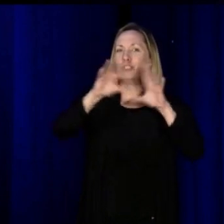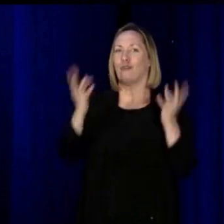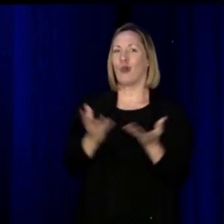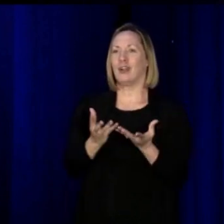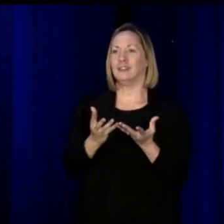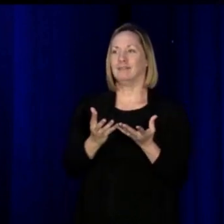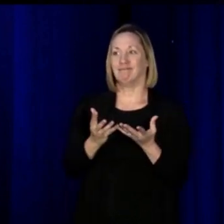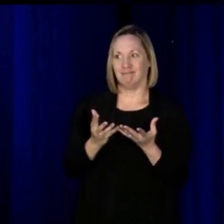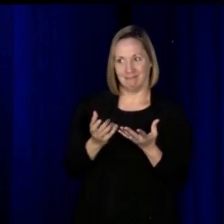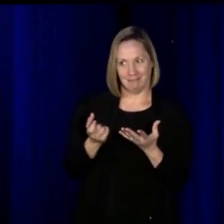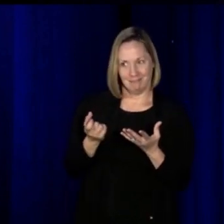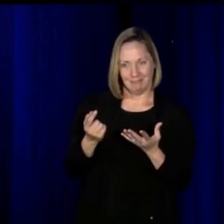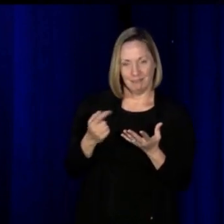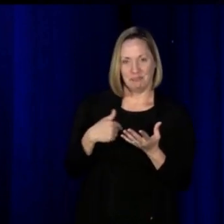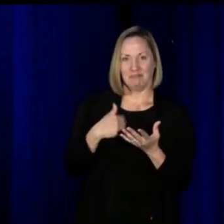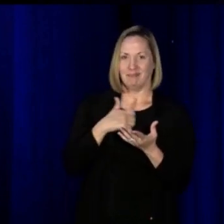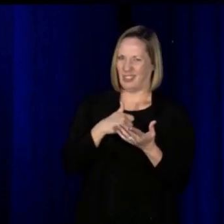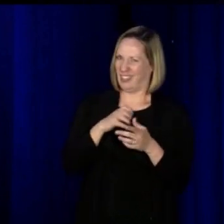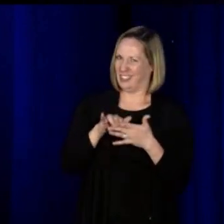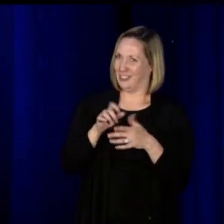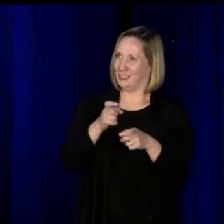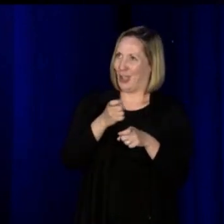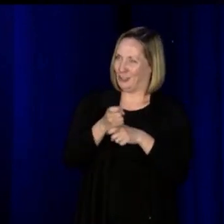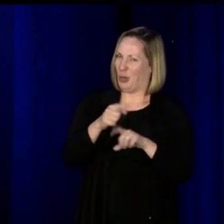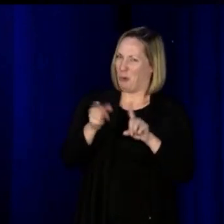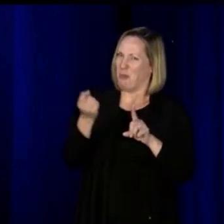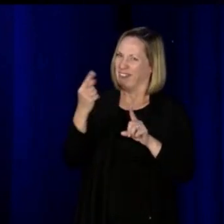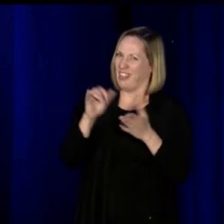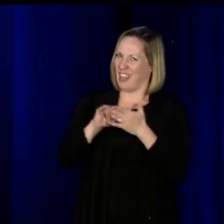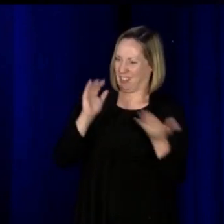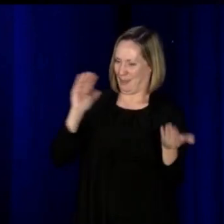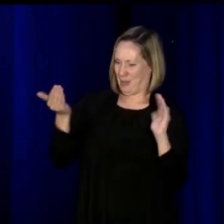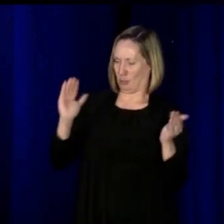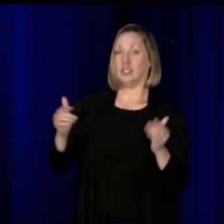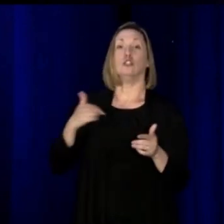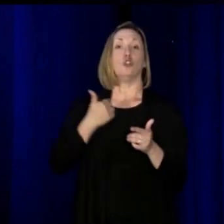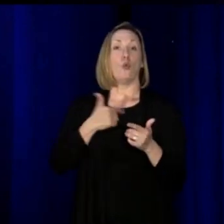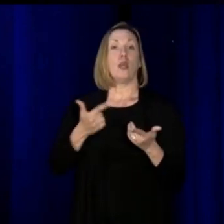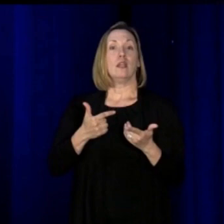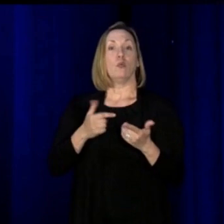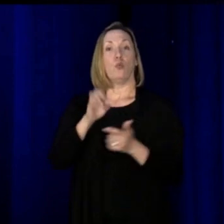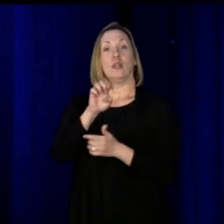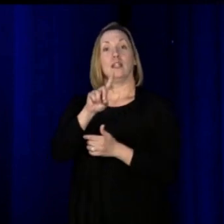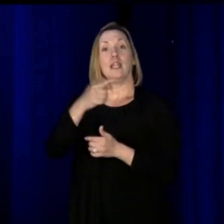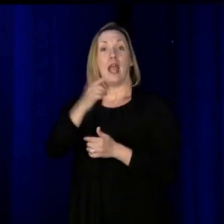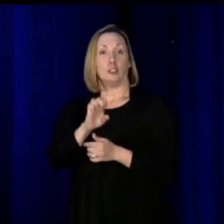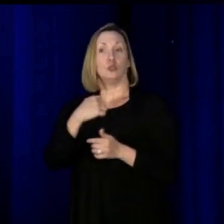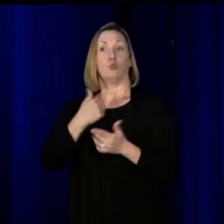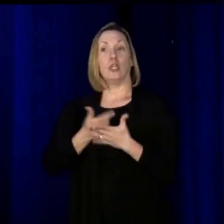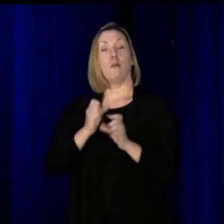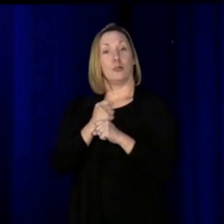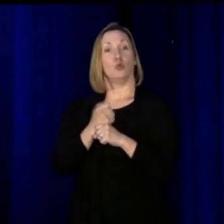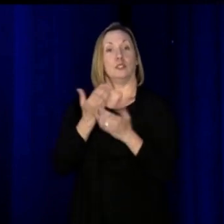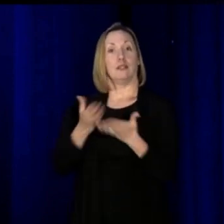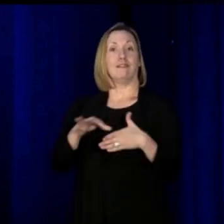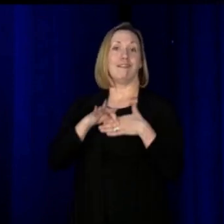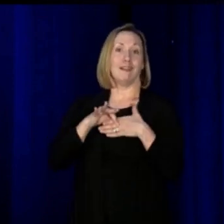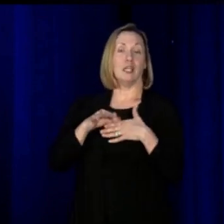but yeah, just wanted to mention that, again, we are, with the edge, we are producing content, we